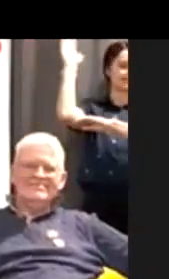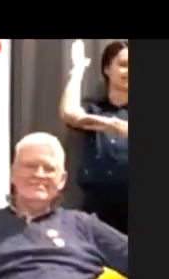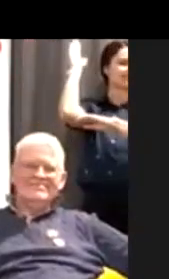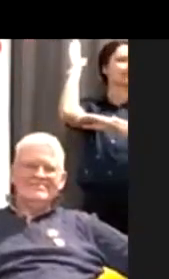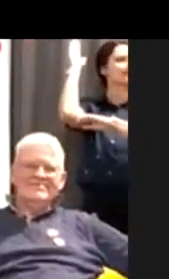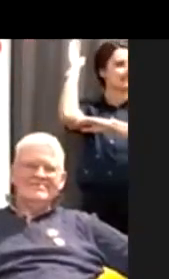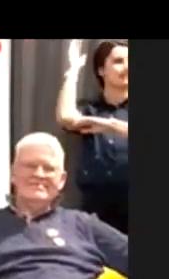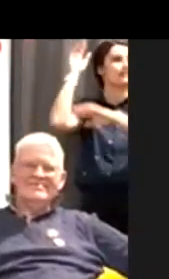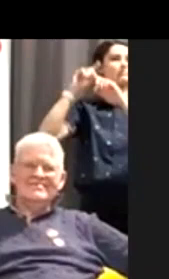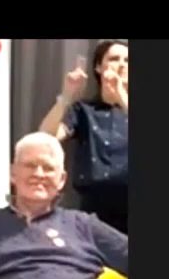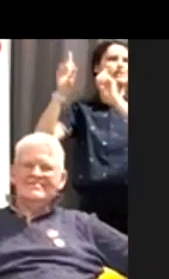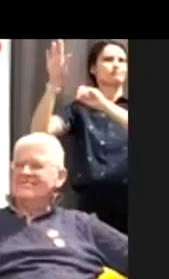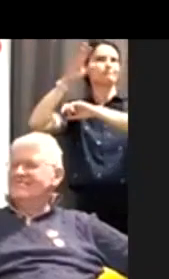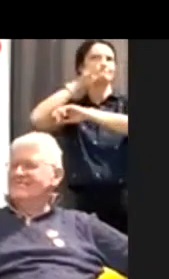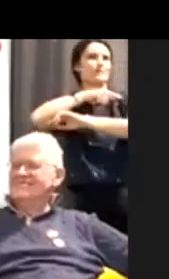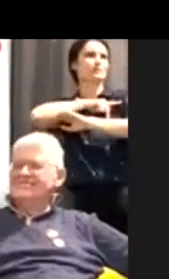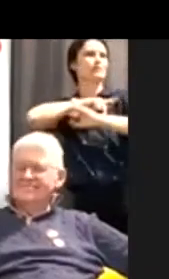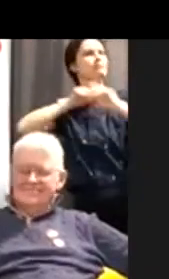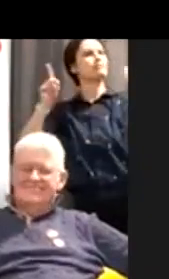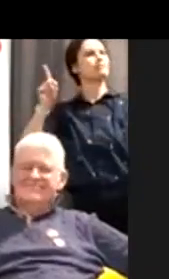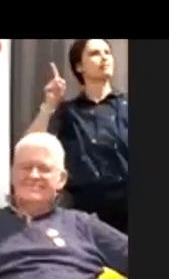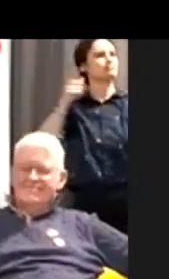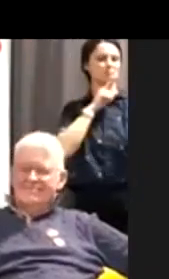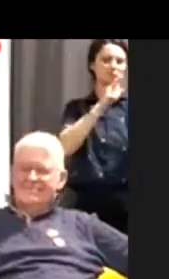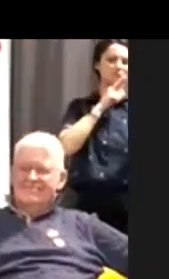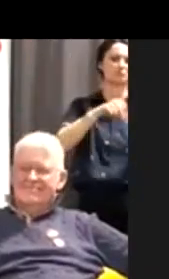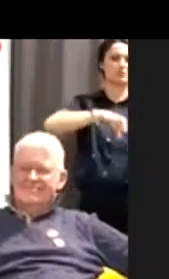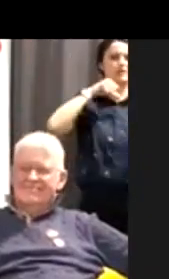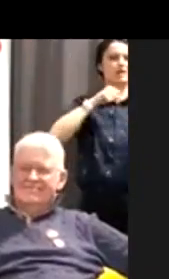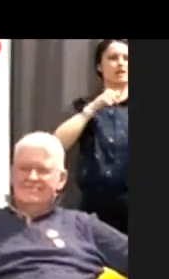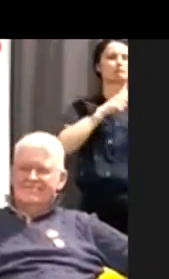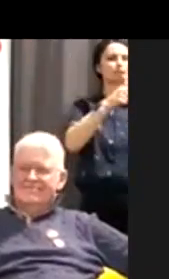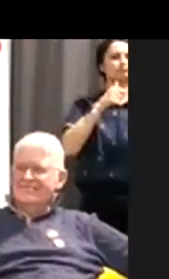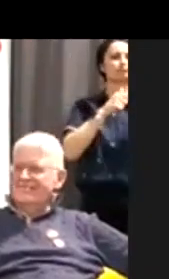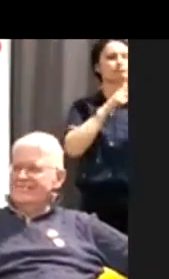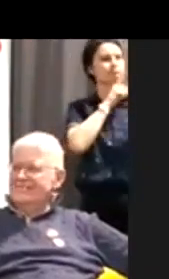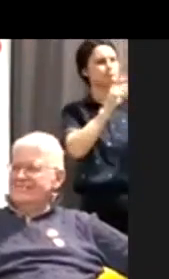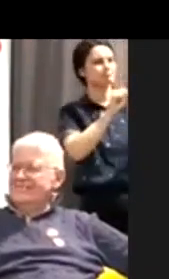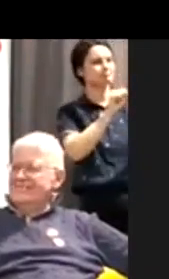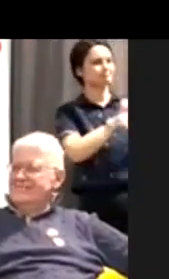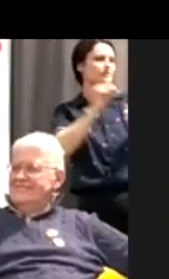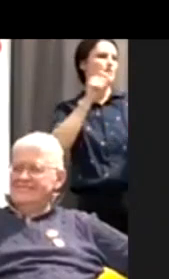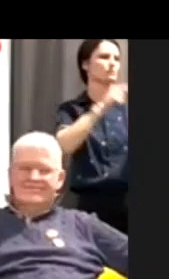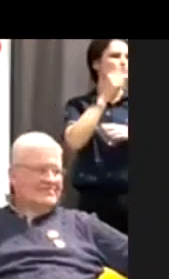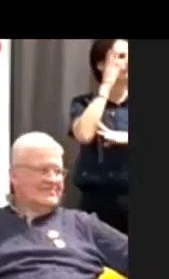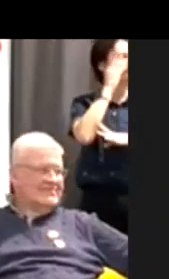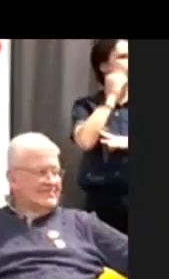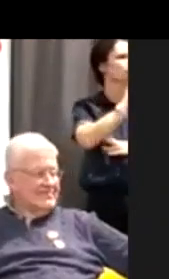something that I keep personal doesn't mean that I'm any less prideful. I think that you are absolutely still very prideful in the way that you experience your pride. Thank